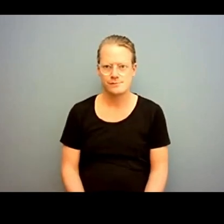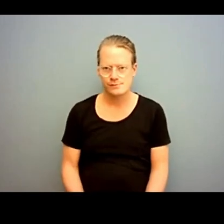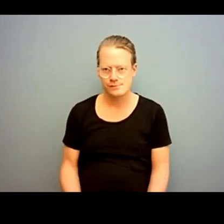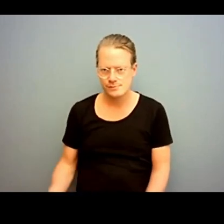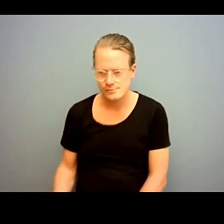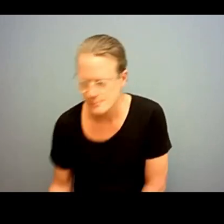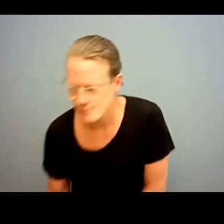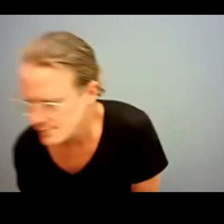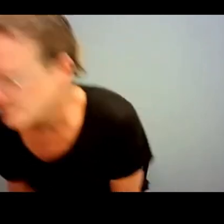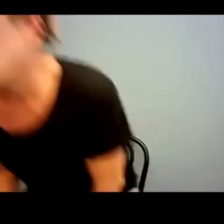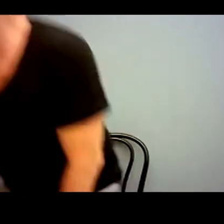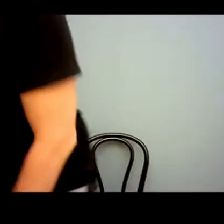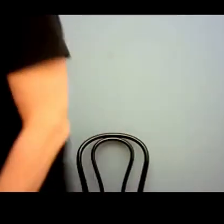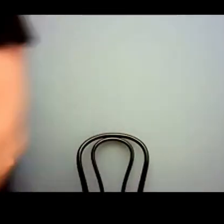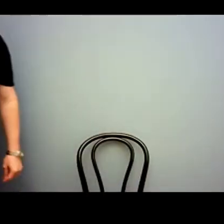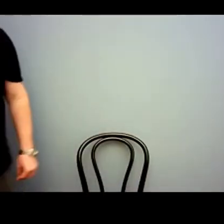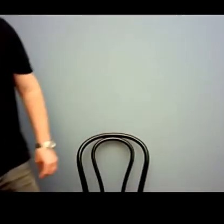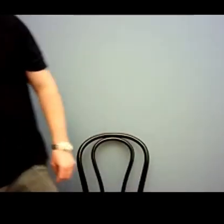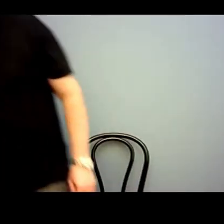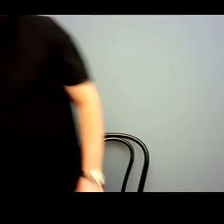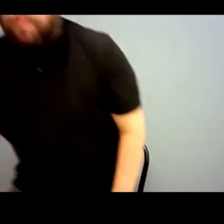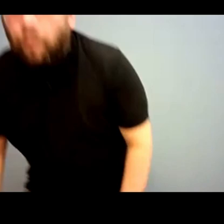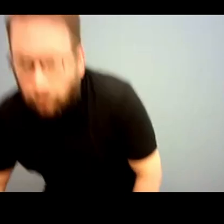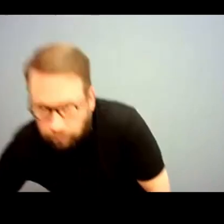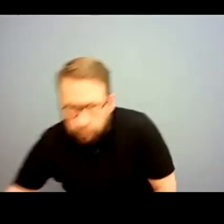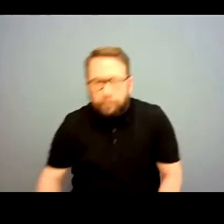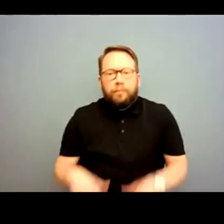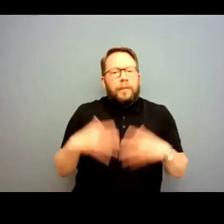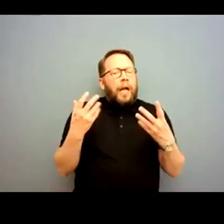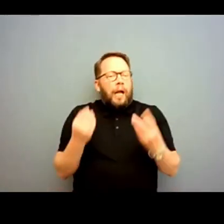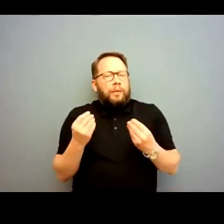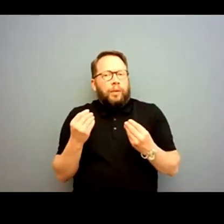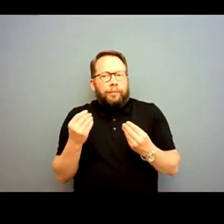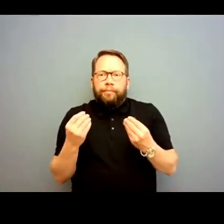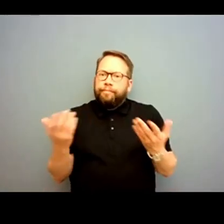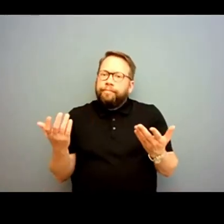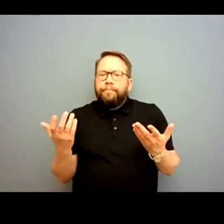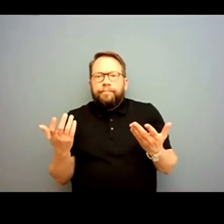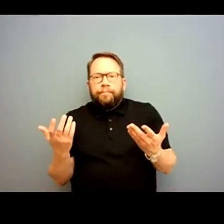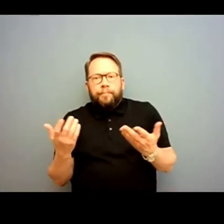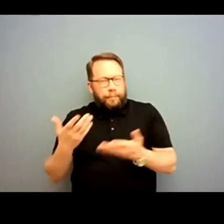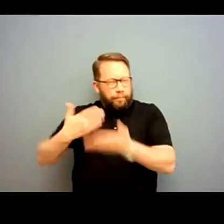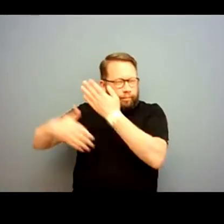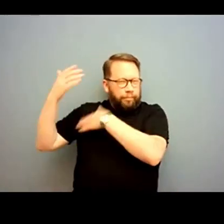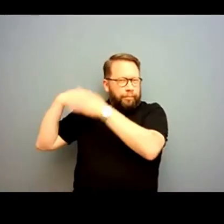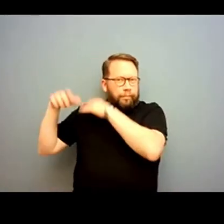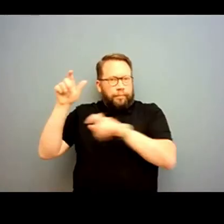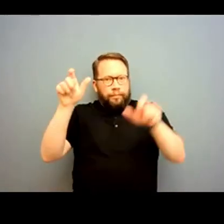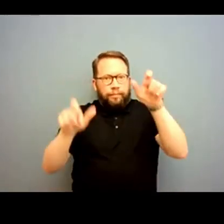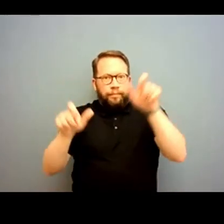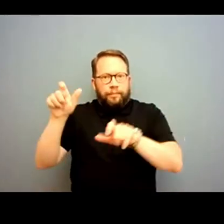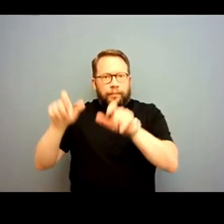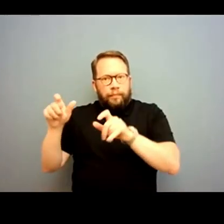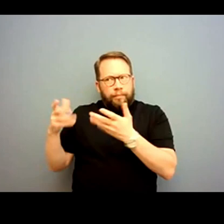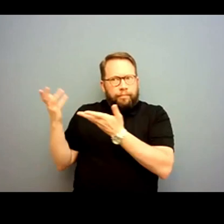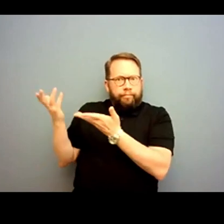comes from that, particularly in the context of Indigenous persons, its de-emphasis of consumption